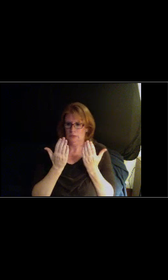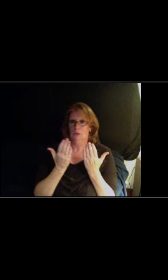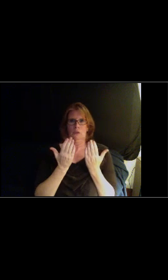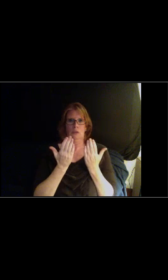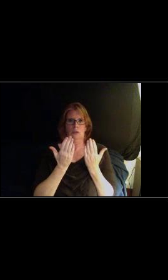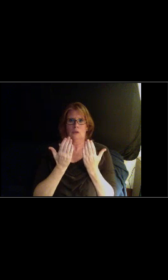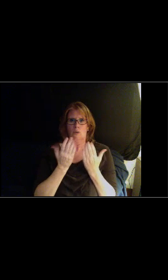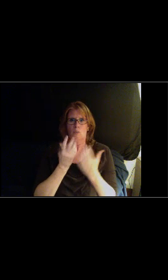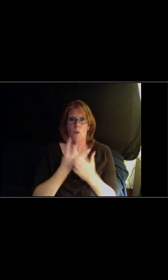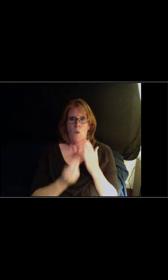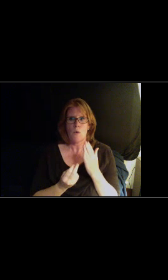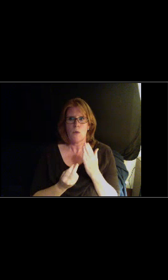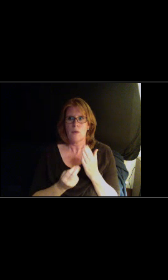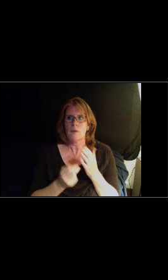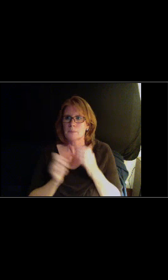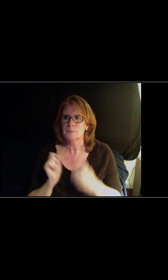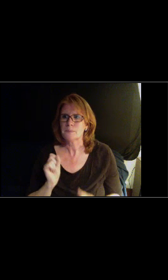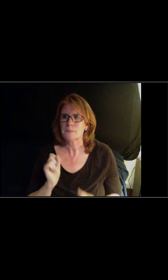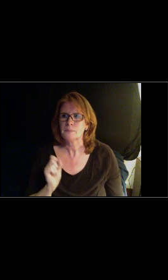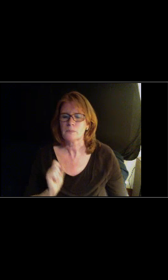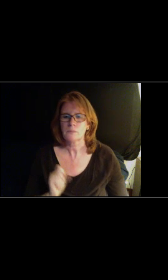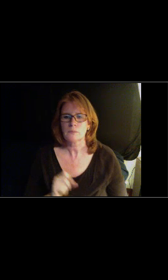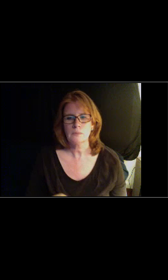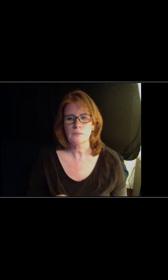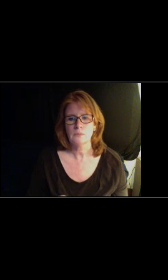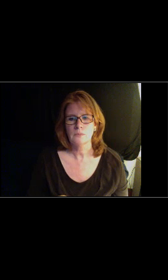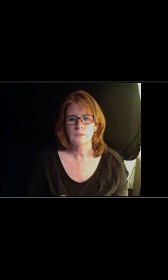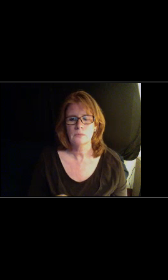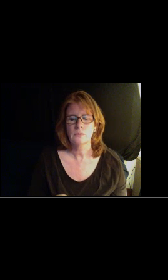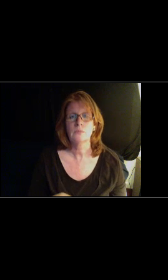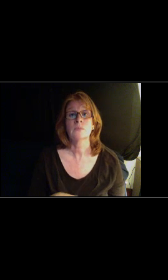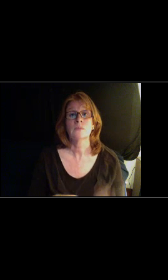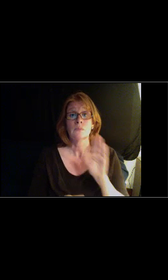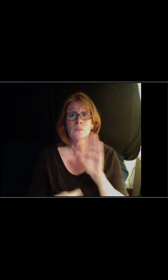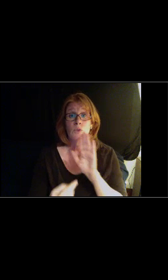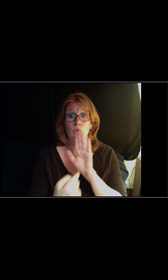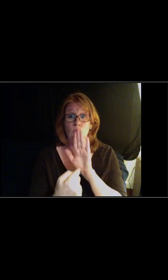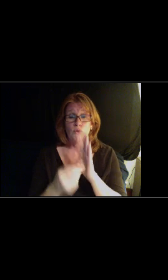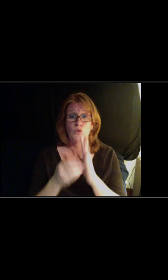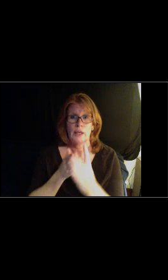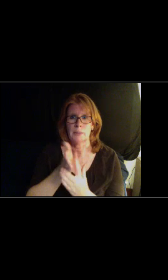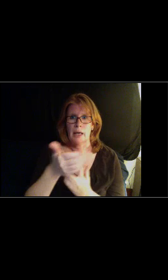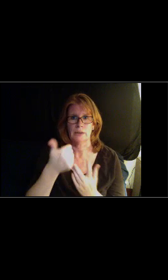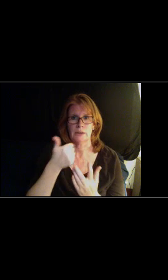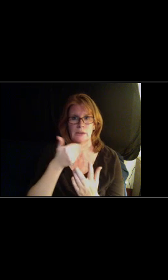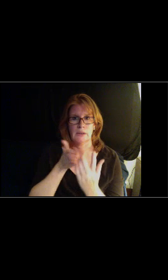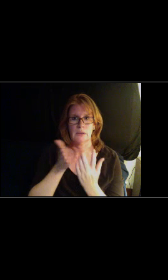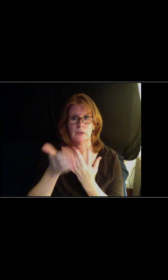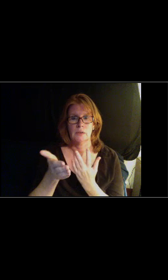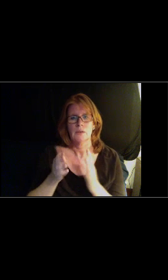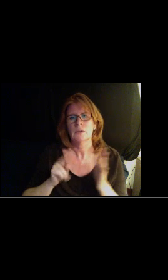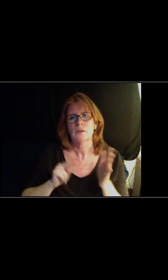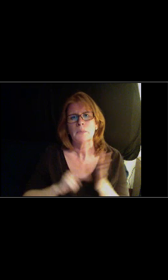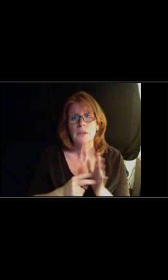in an educational setting, what are those values that I'm going to incorporate within my work?